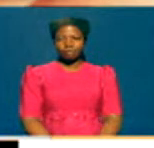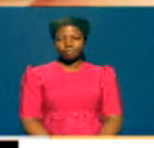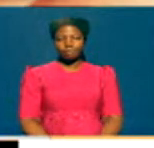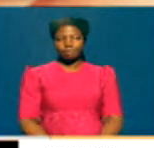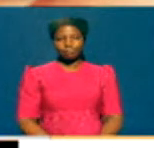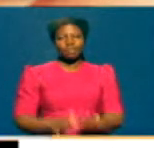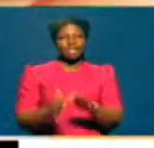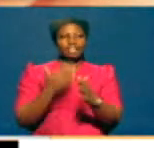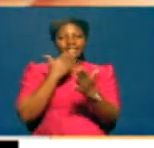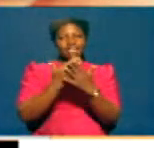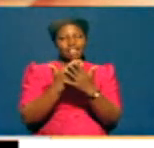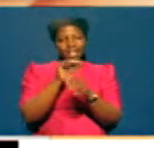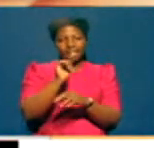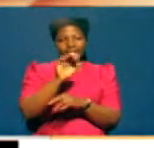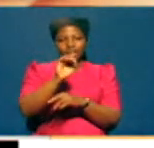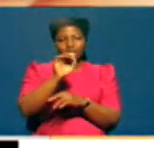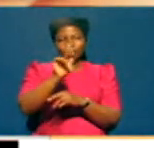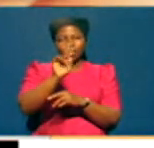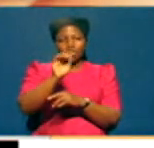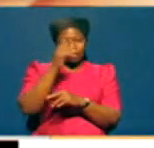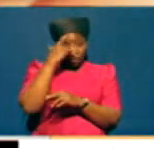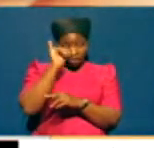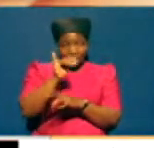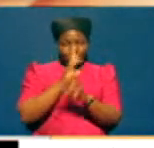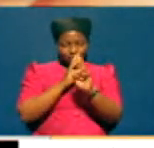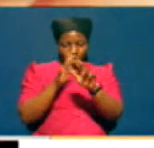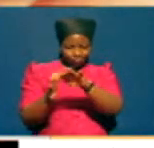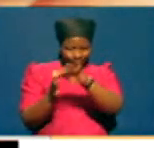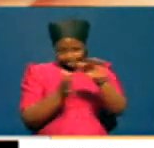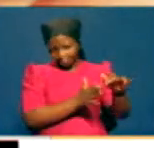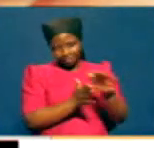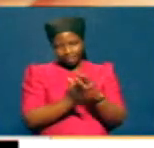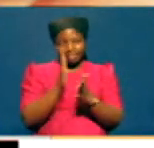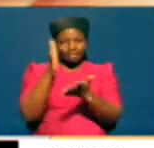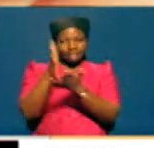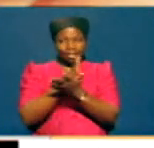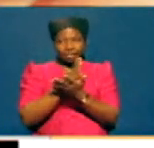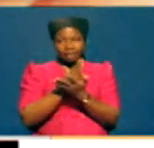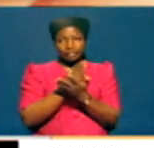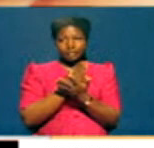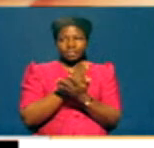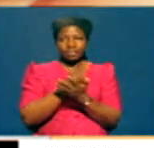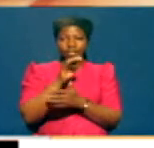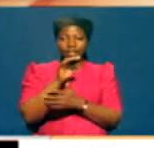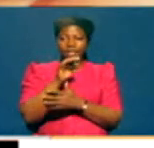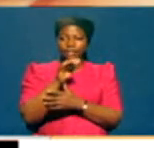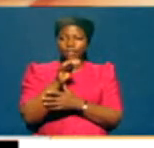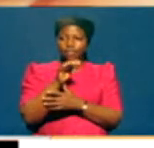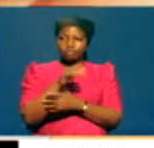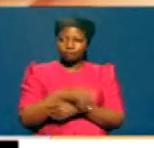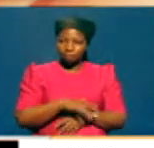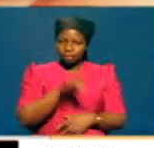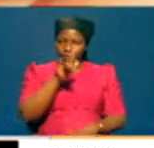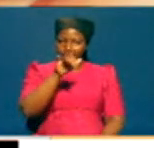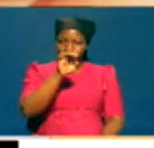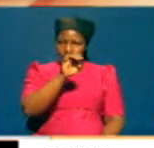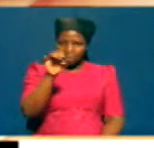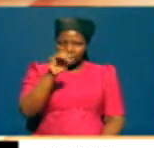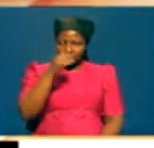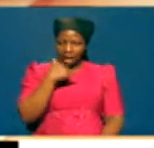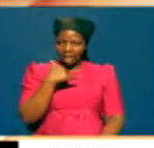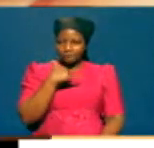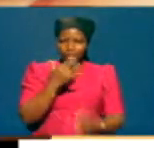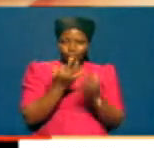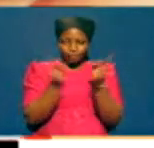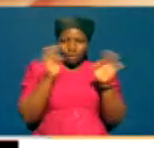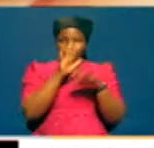Thanks, Aoko, for that report. Further afield, Samsung heir Lee Jong-yong has been released from a South Korean